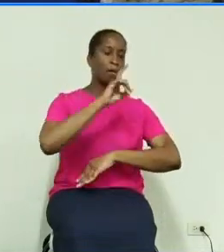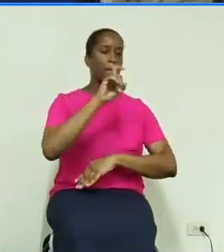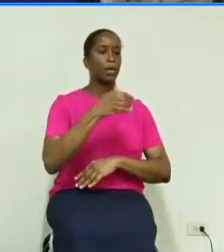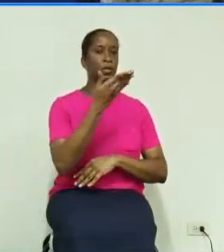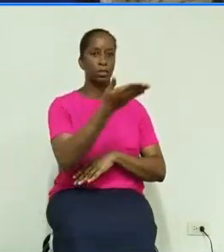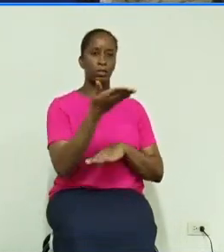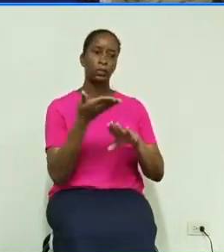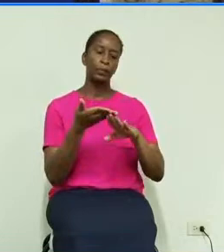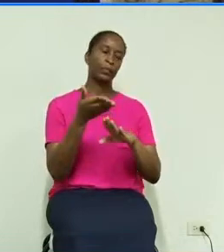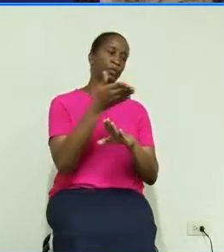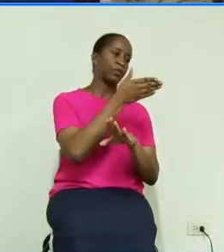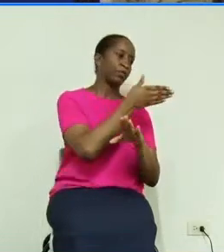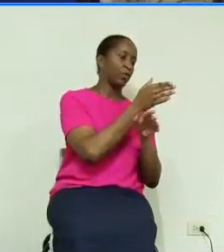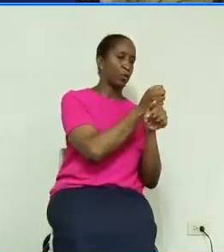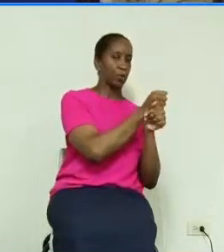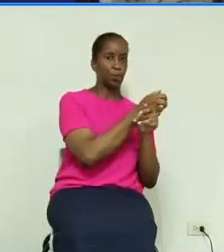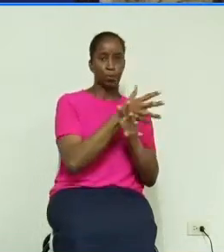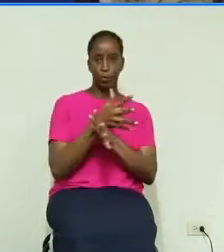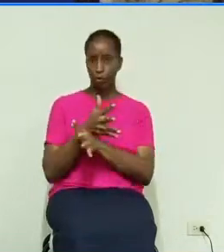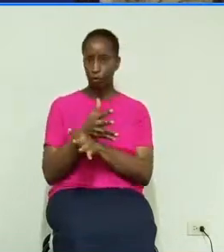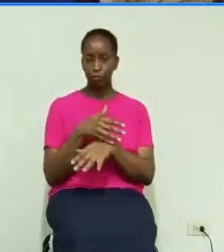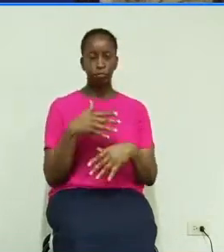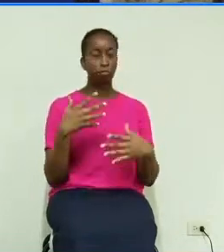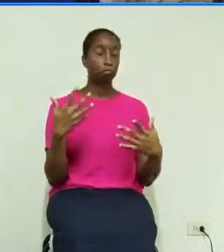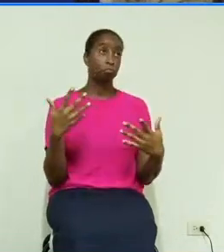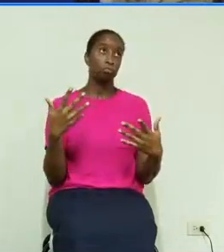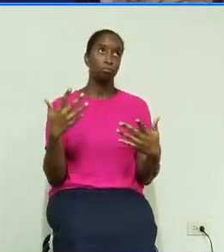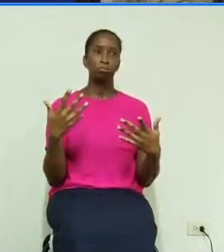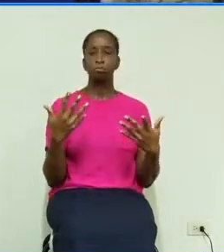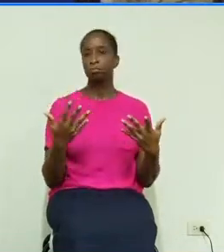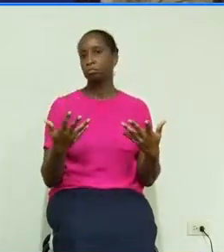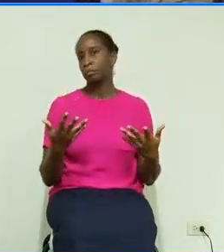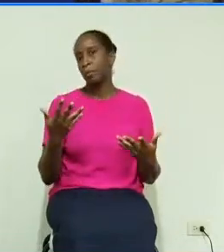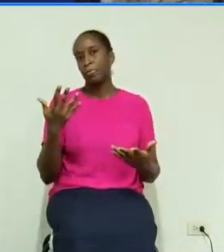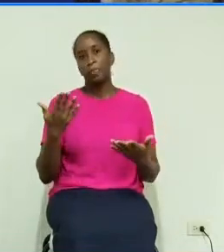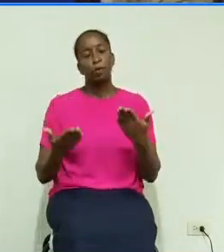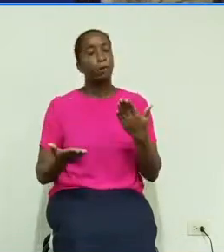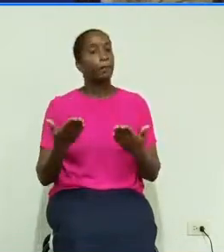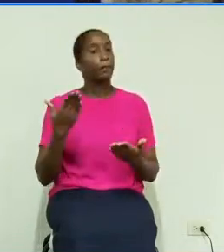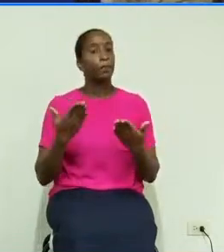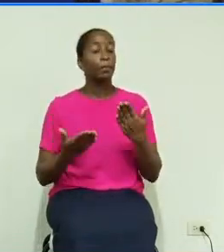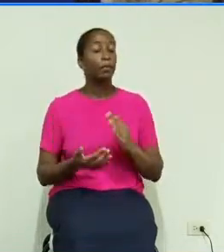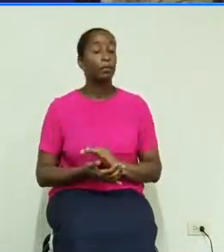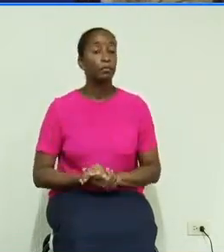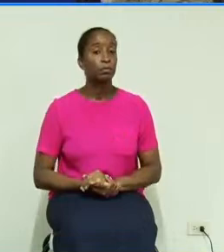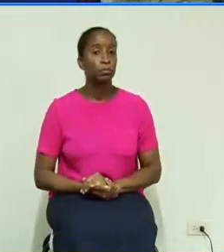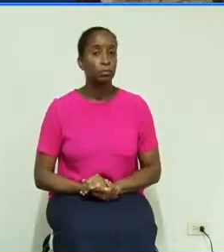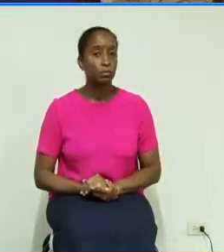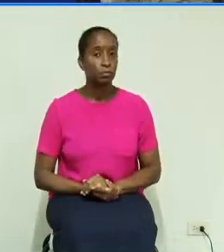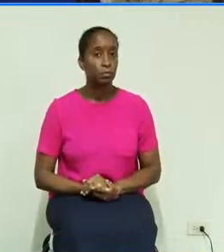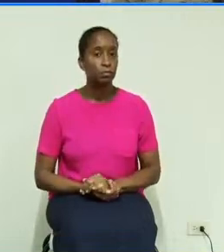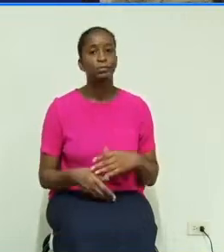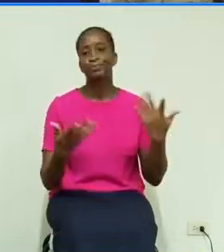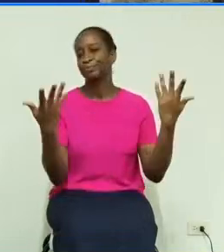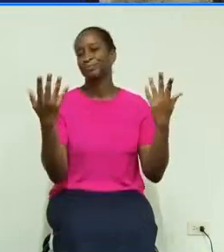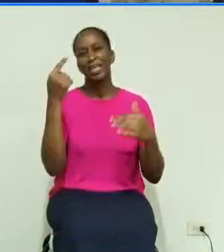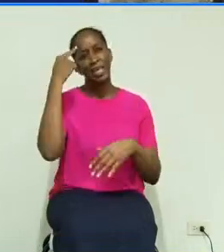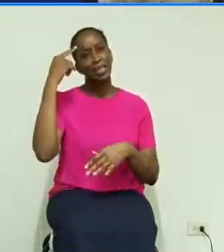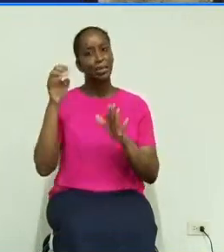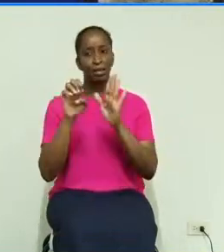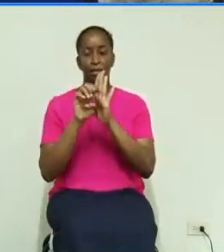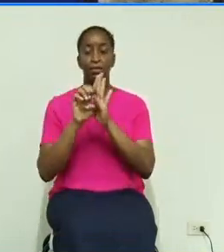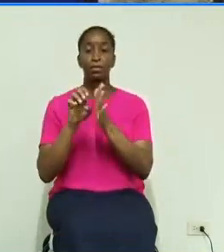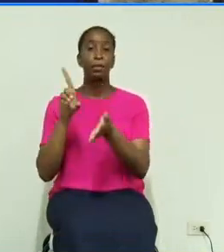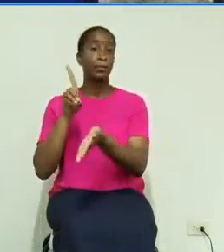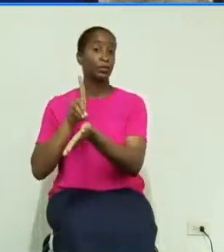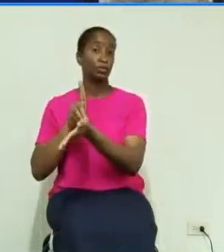a person who is paid by seeing patients, for instance, if you are a doctor who sees patients, if